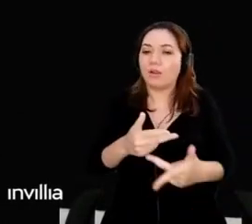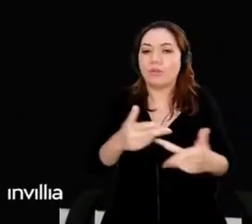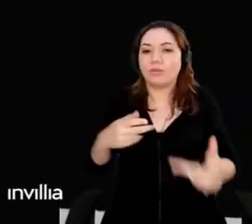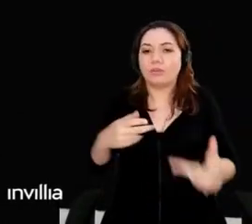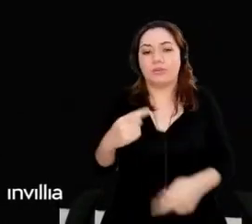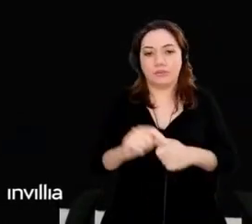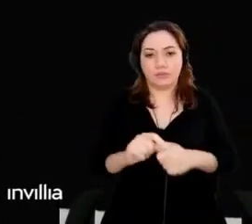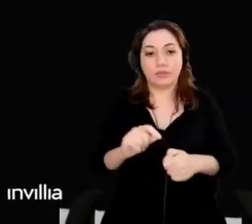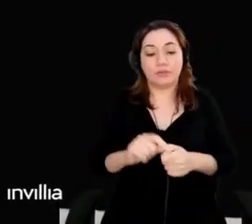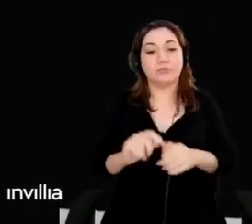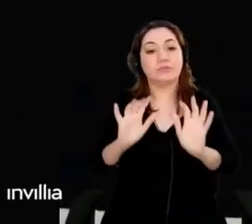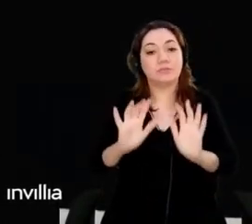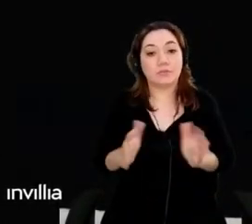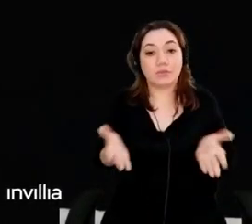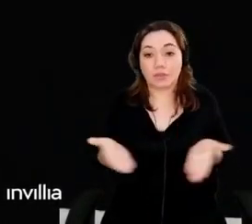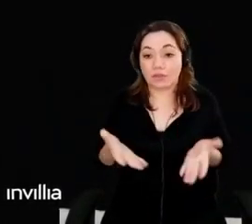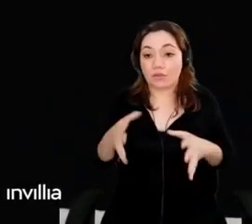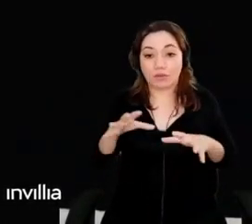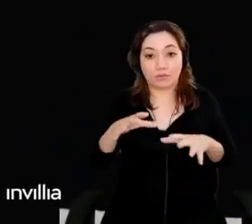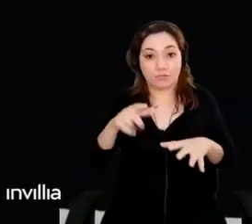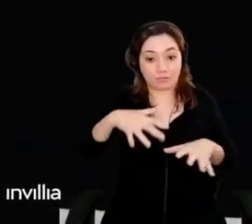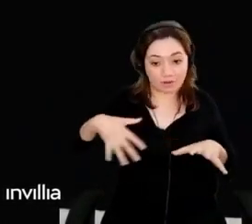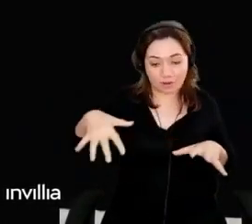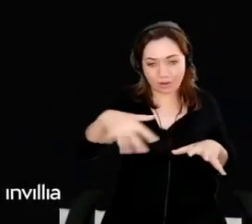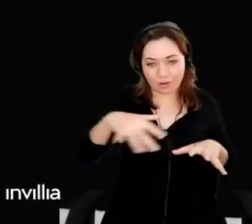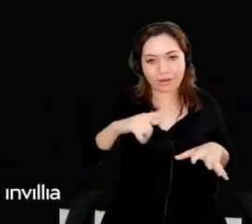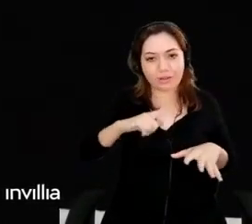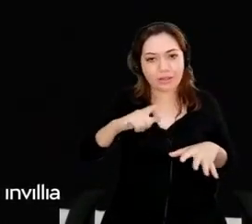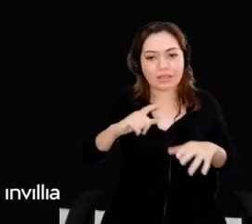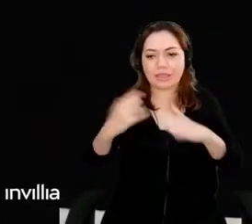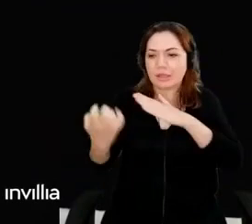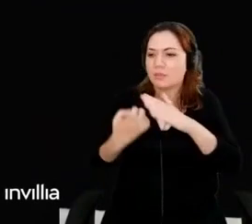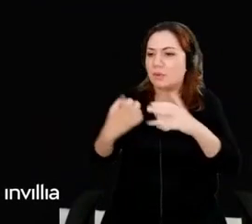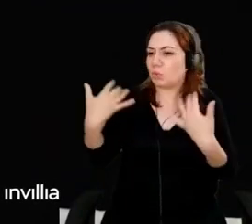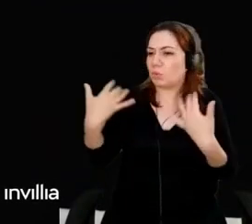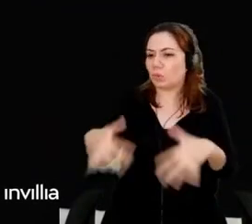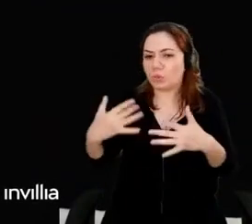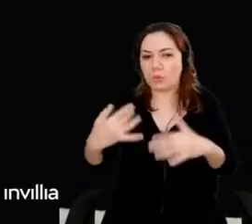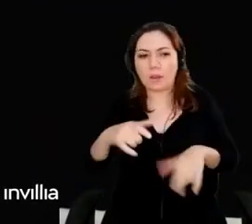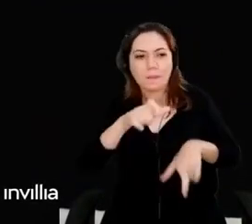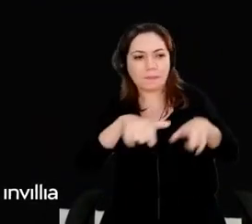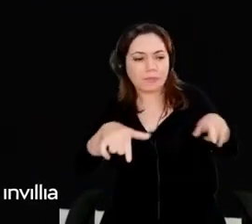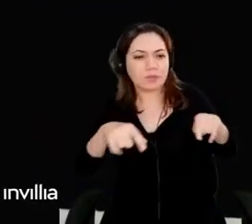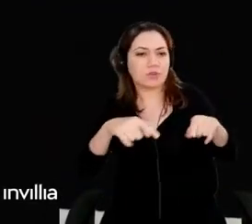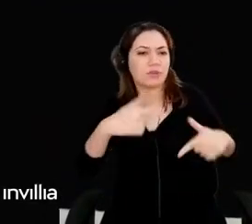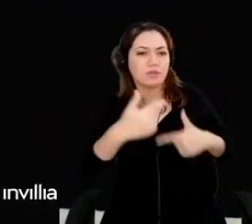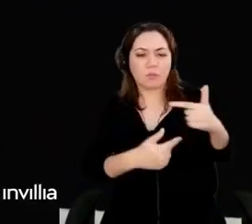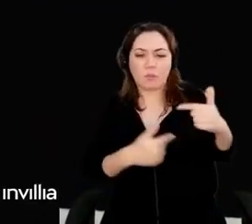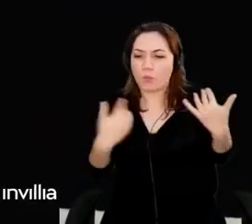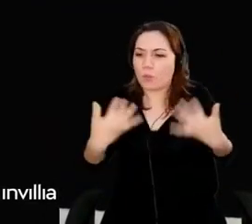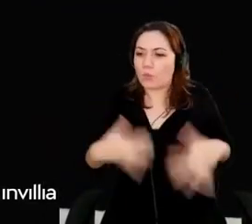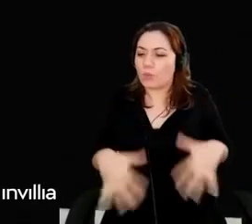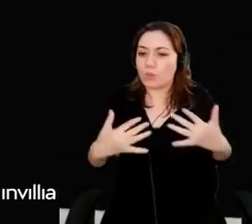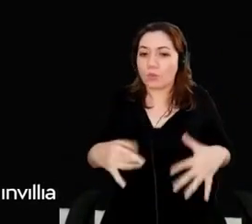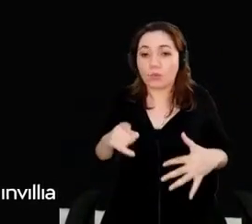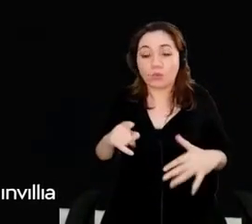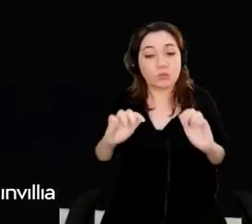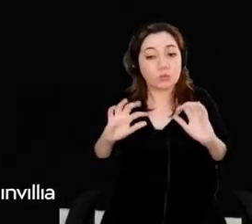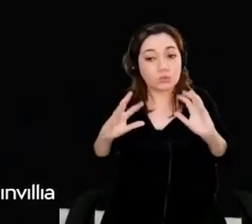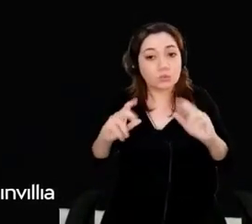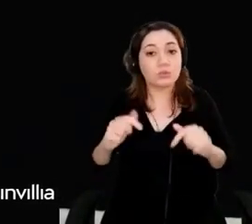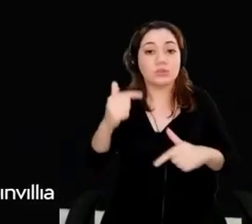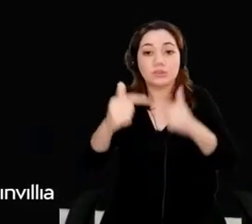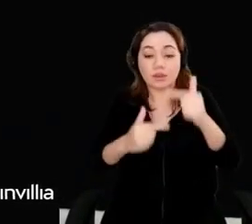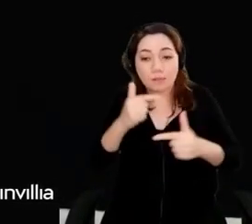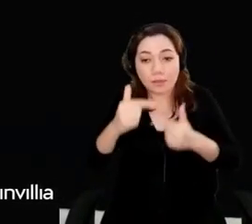amazing companies that are all helping in their own way to bring that future here. And we have a